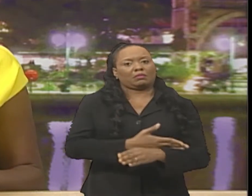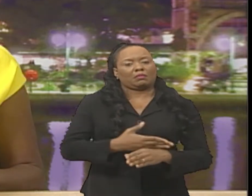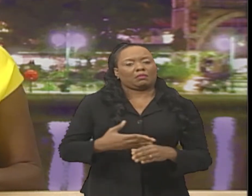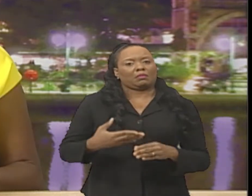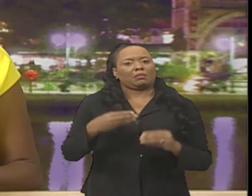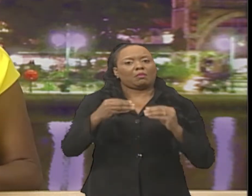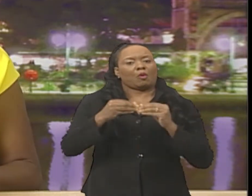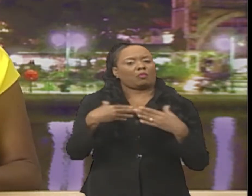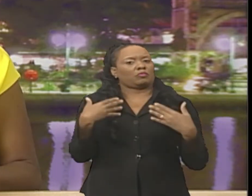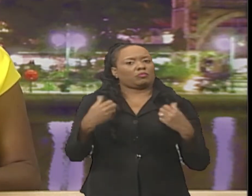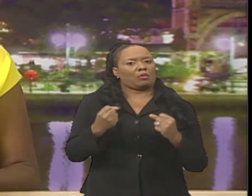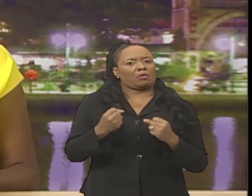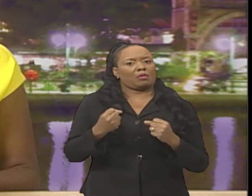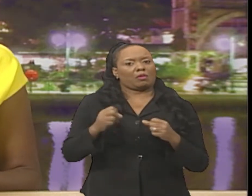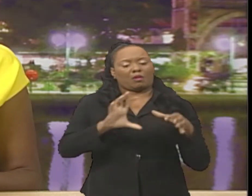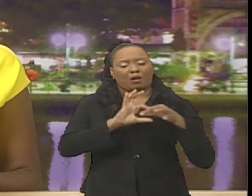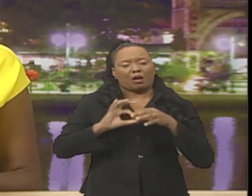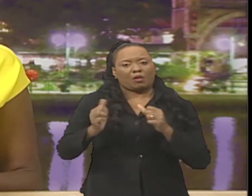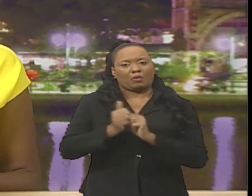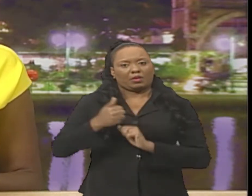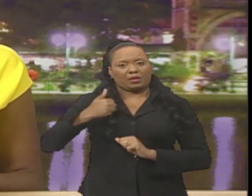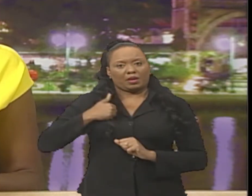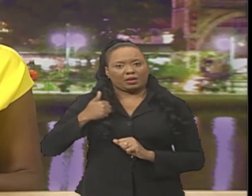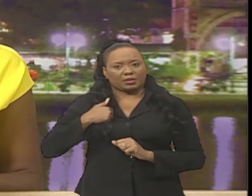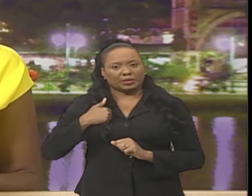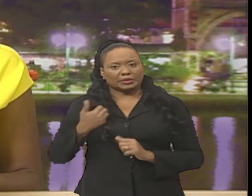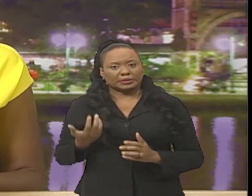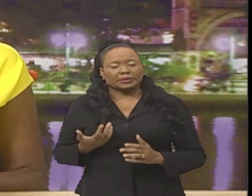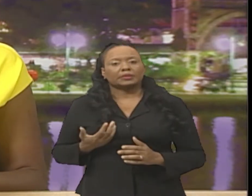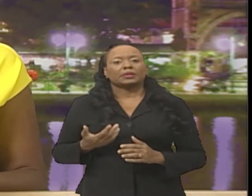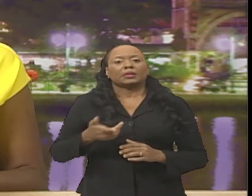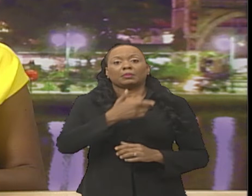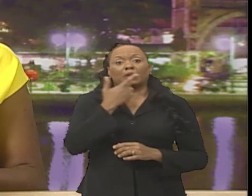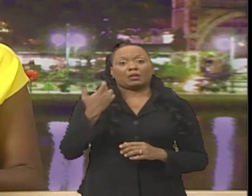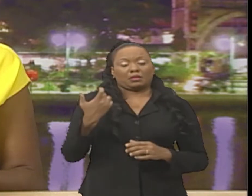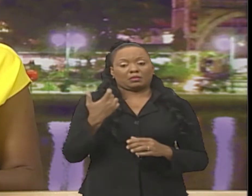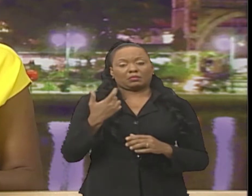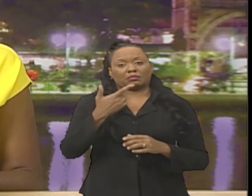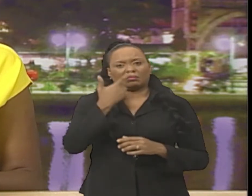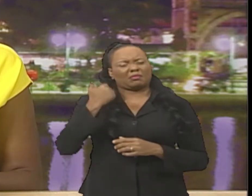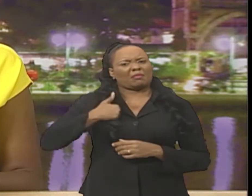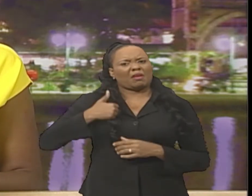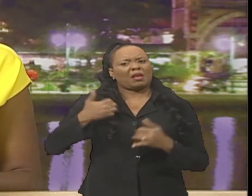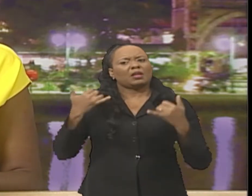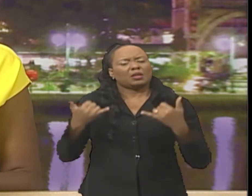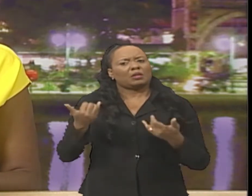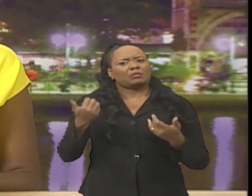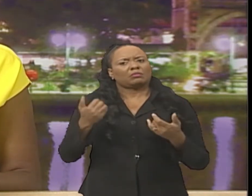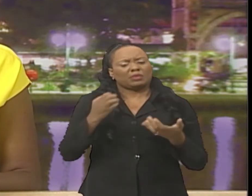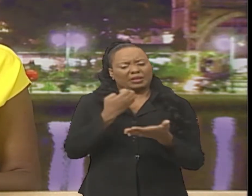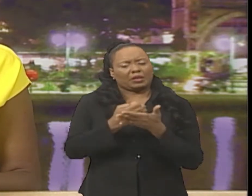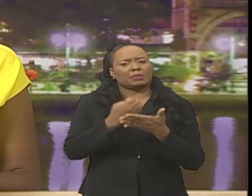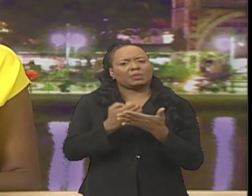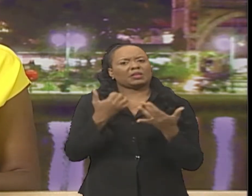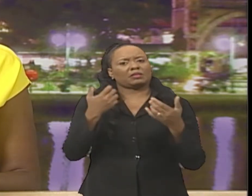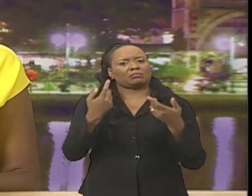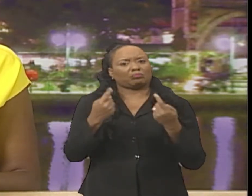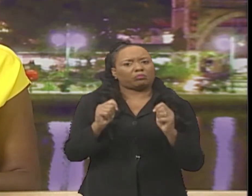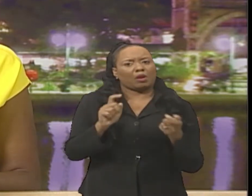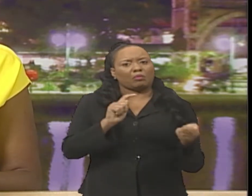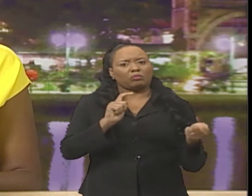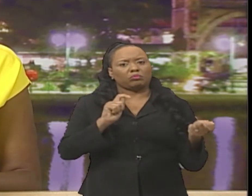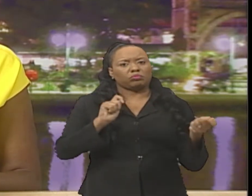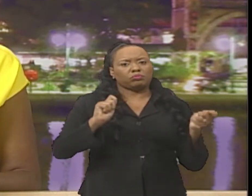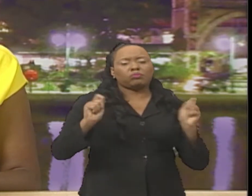with Canada as the country moves to economic recovery. That's according to Minister in the Ministry of Foreign Affairs and